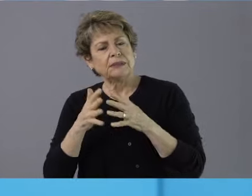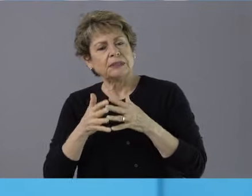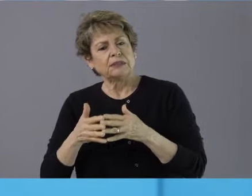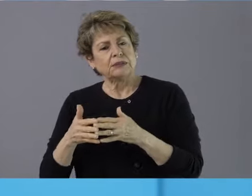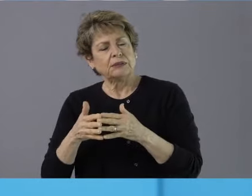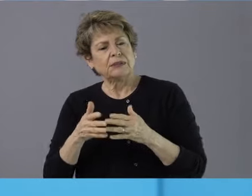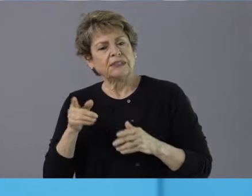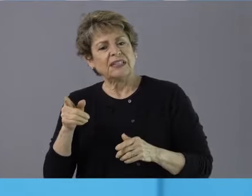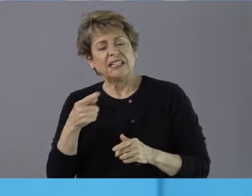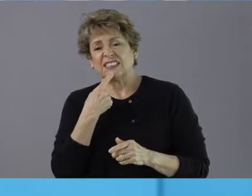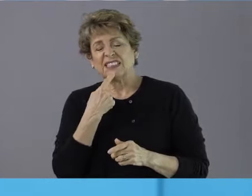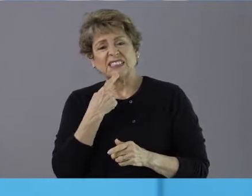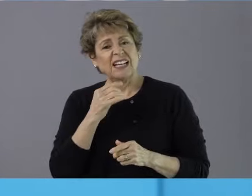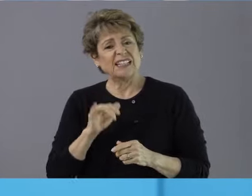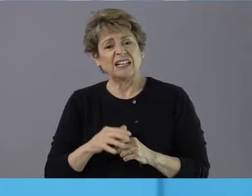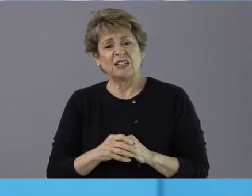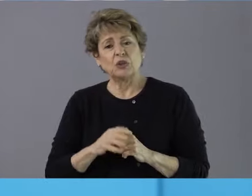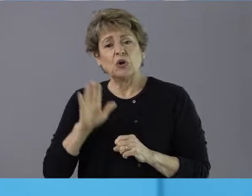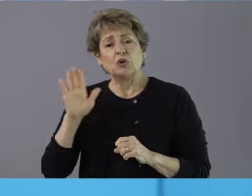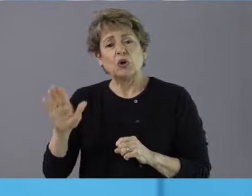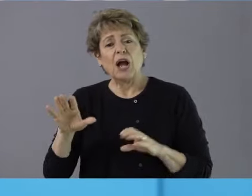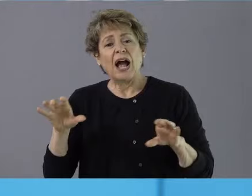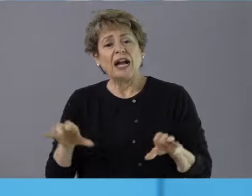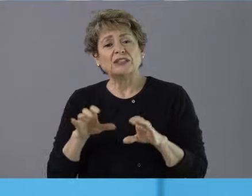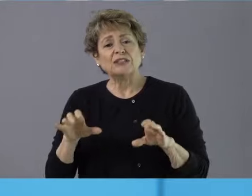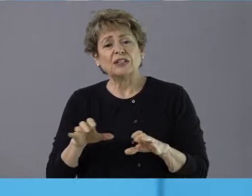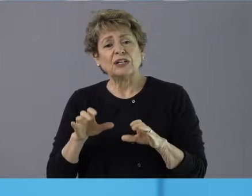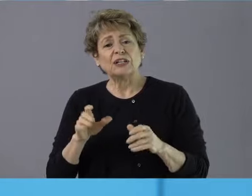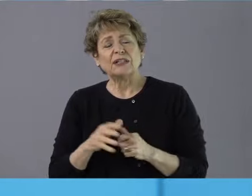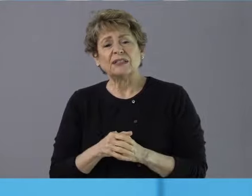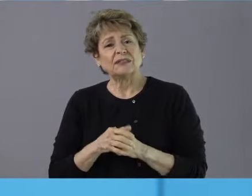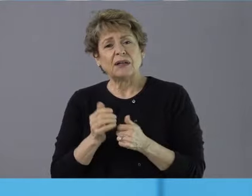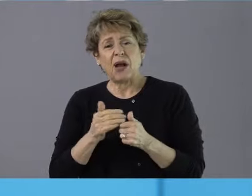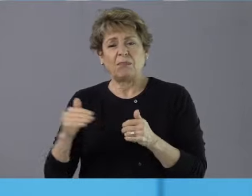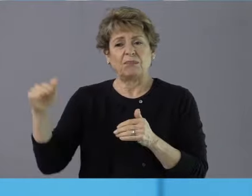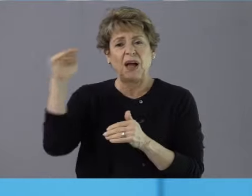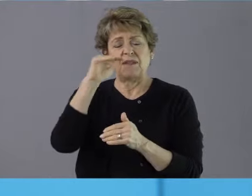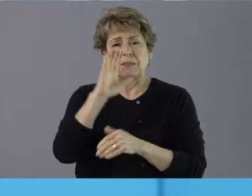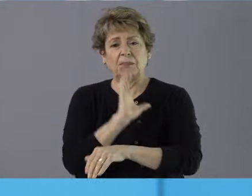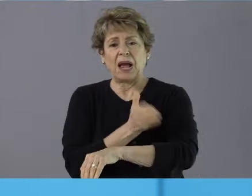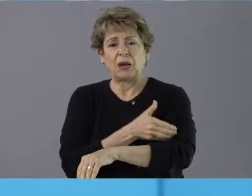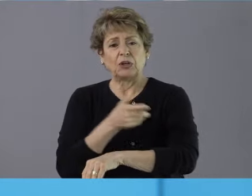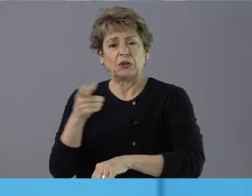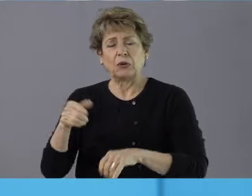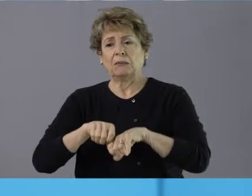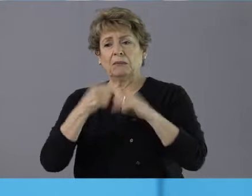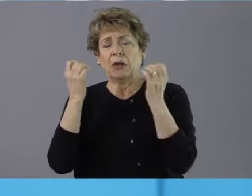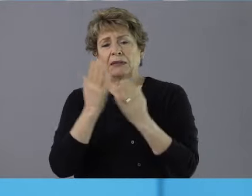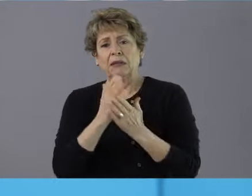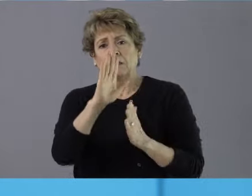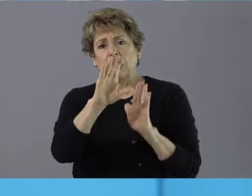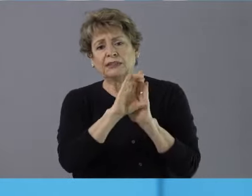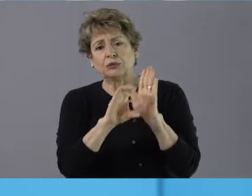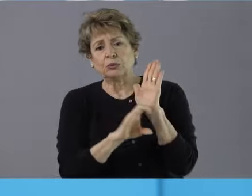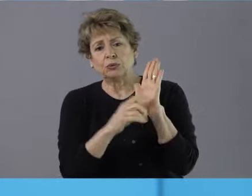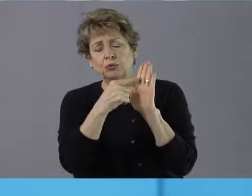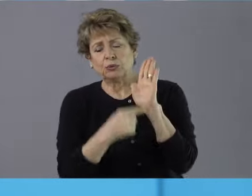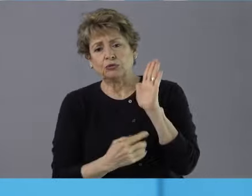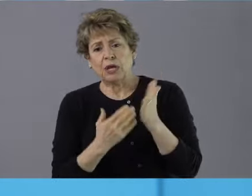actions go beyond a governor's power, that they are unconstitutional, and that they infringe on people's rights. I would say to them